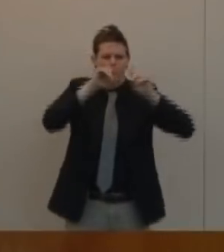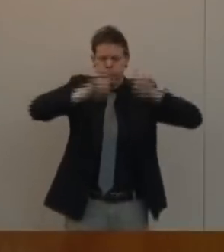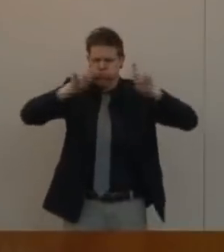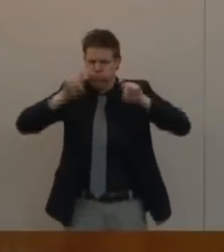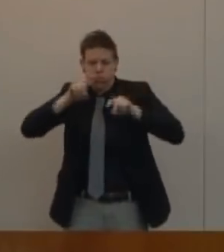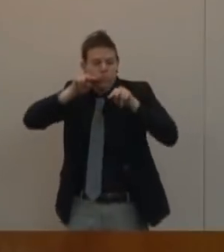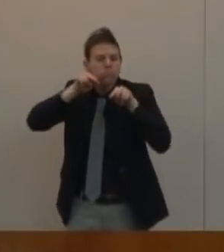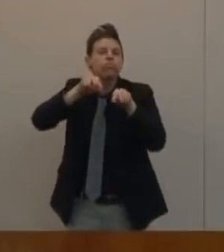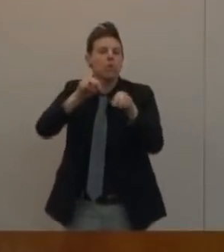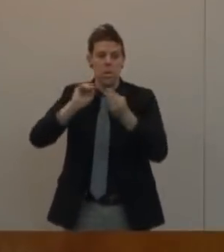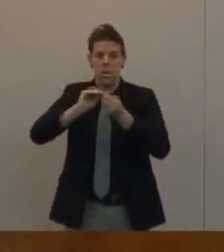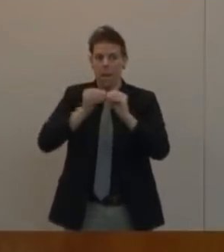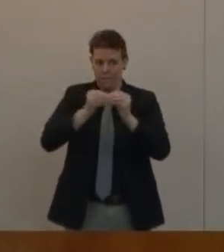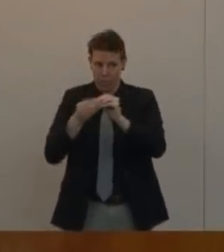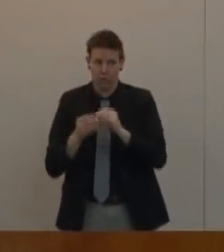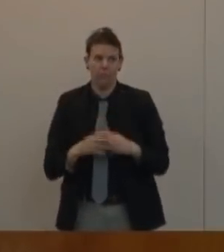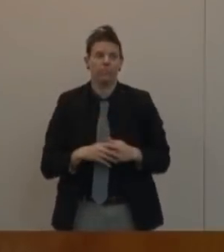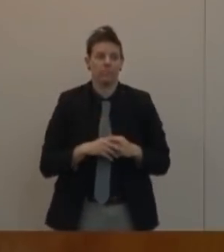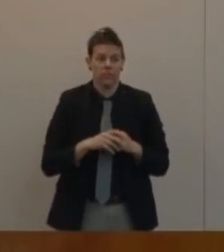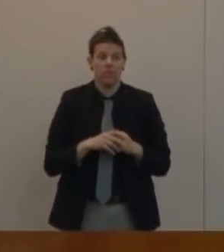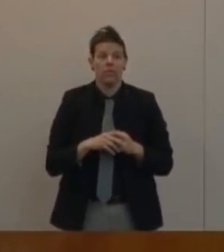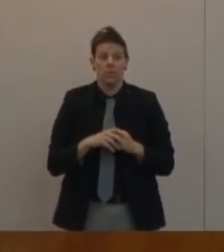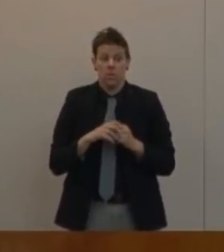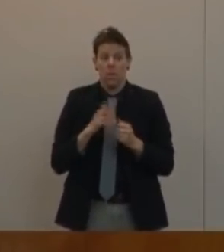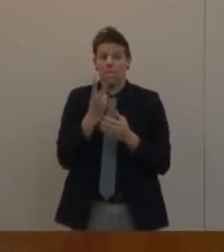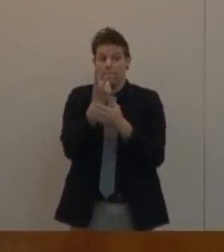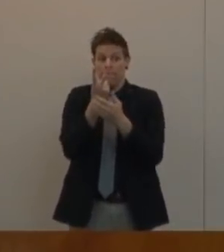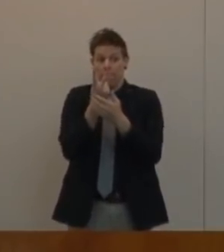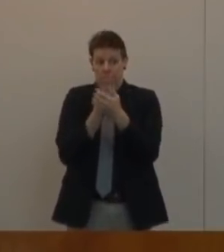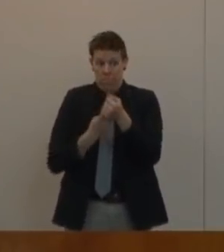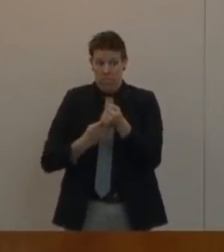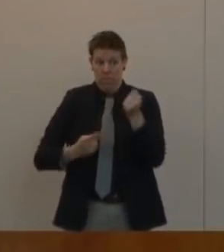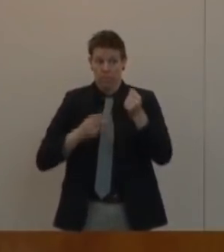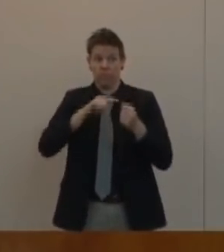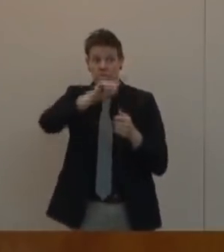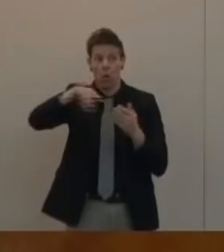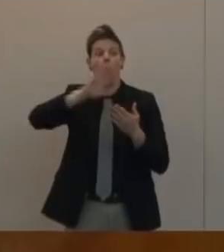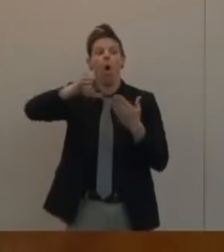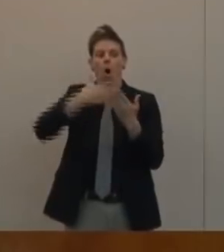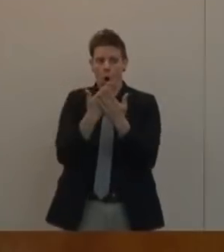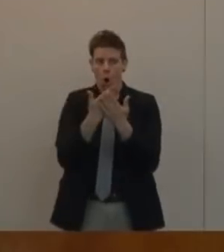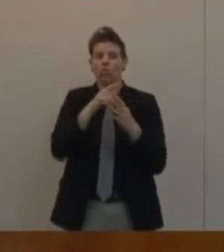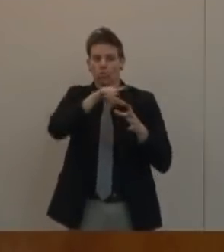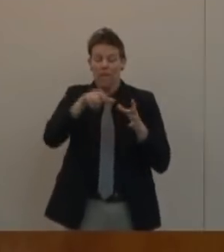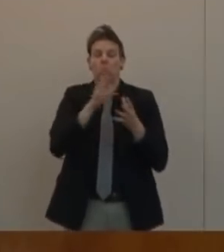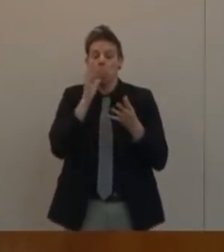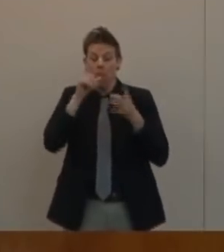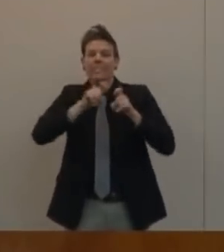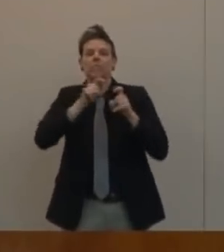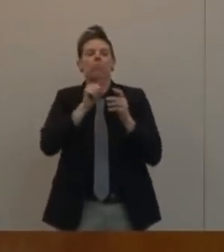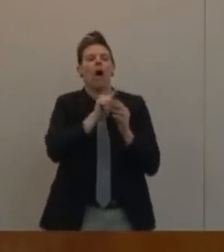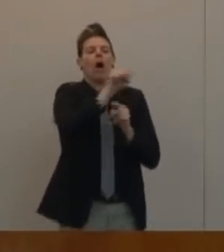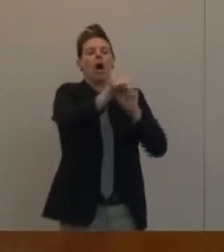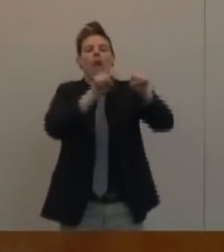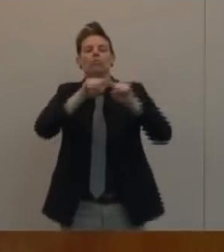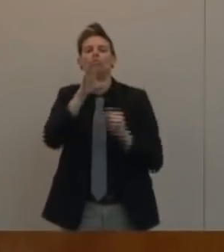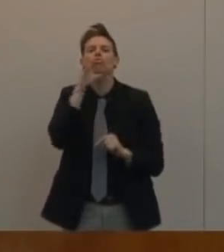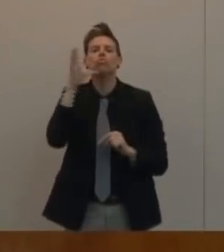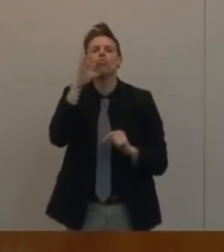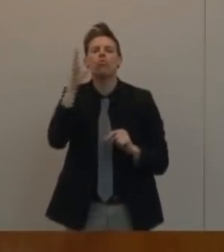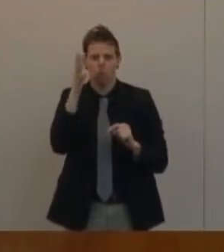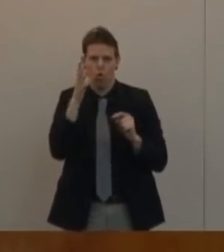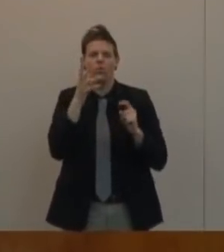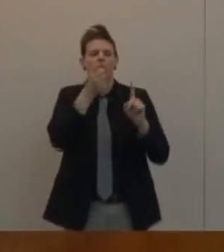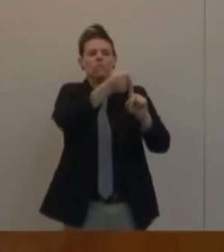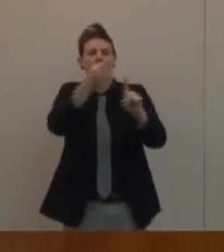government. Those will be deployed to rural hospitals. We did not receive a significant amount of resources